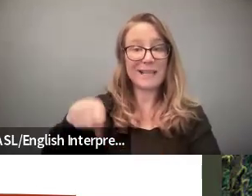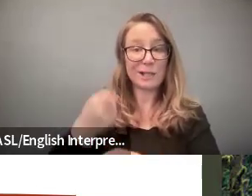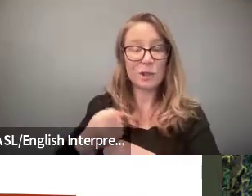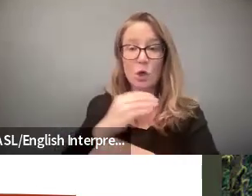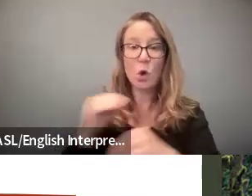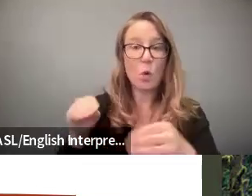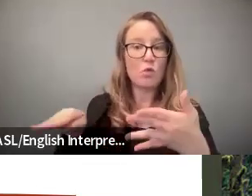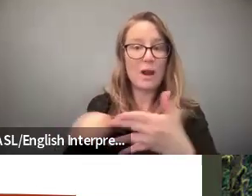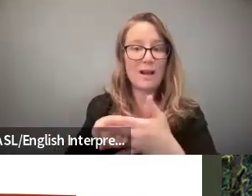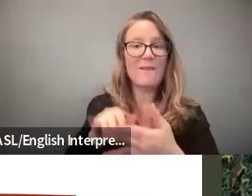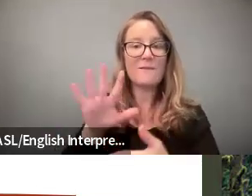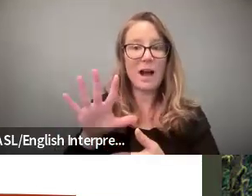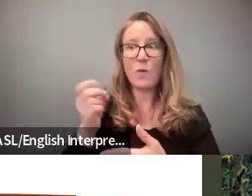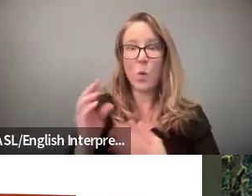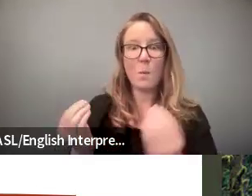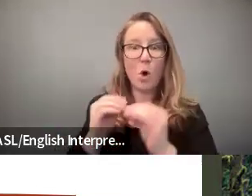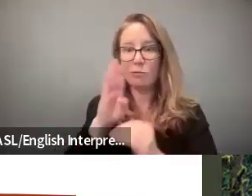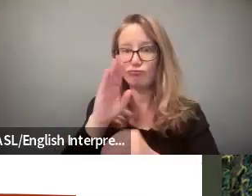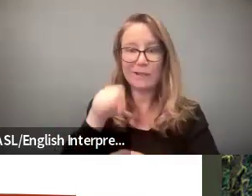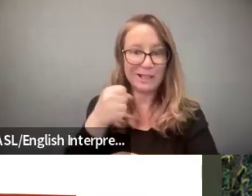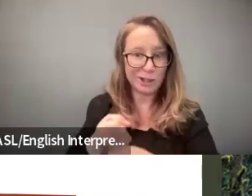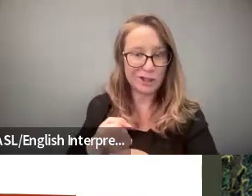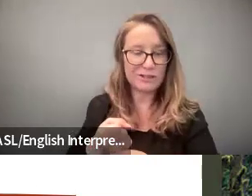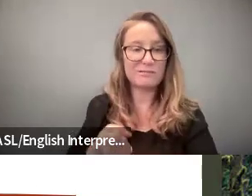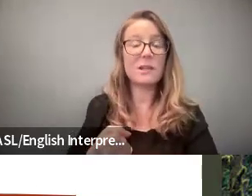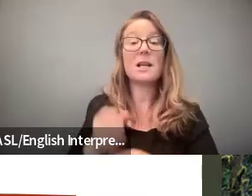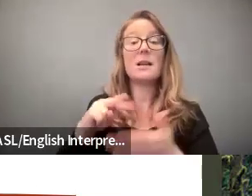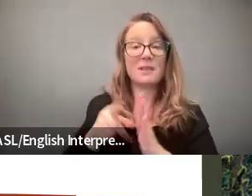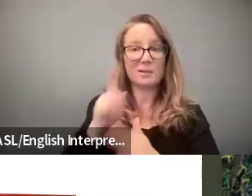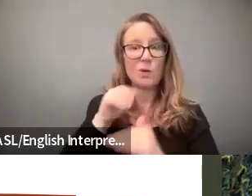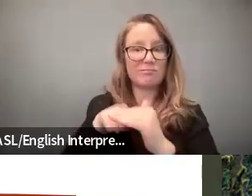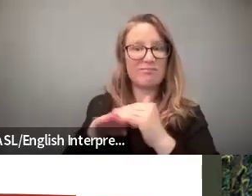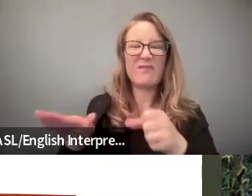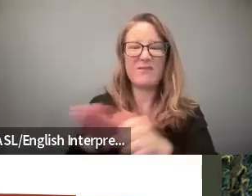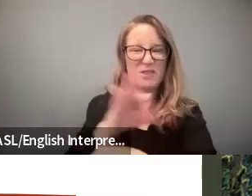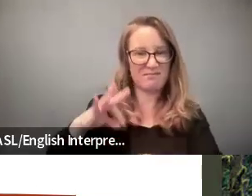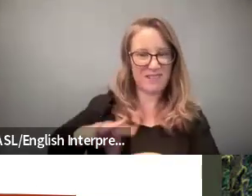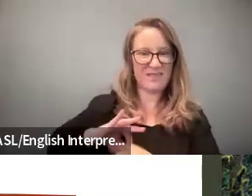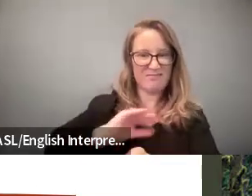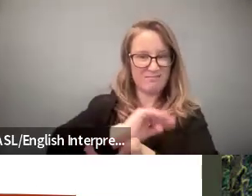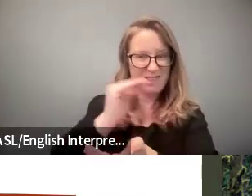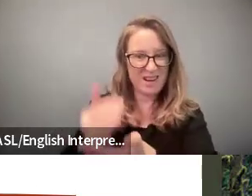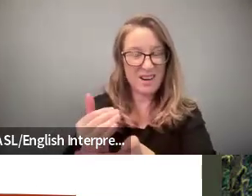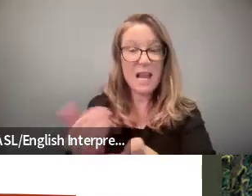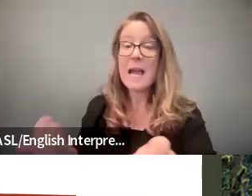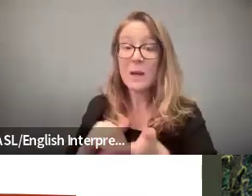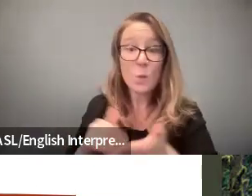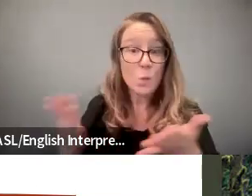break of 5 or more consecutive years. And this earns you access to that full benefit amount, which again